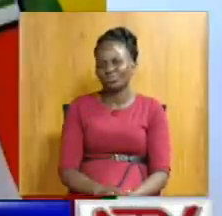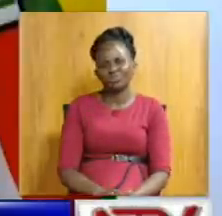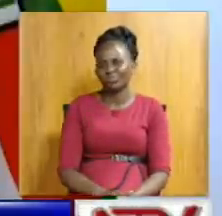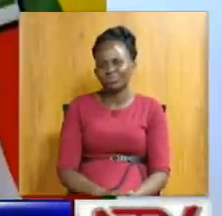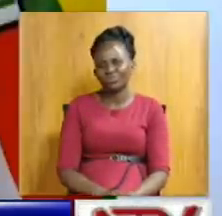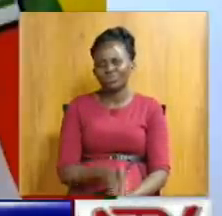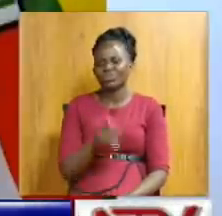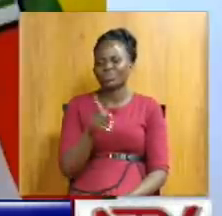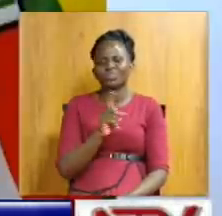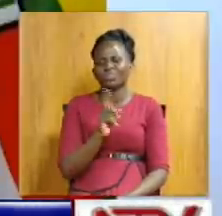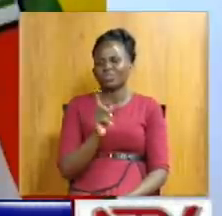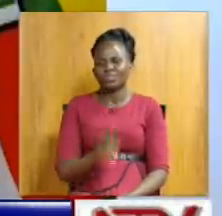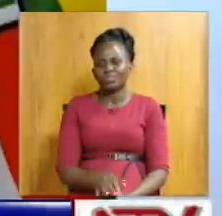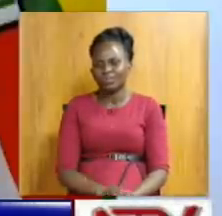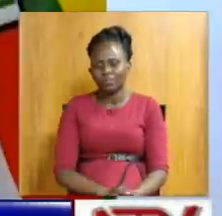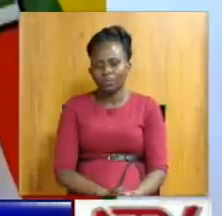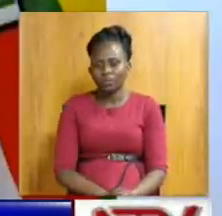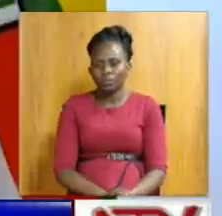This cannot go on.